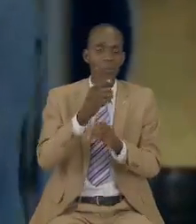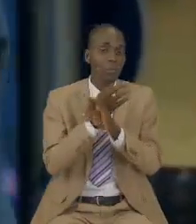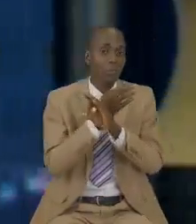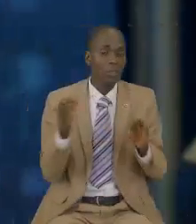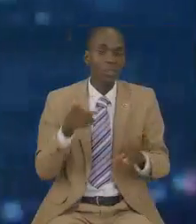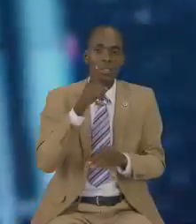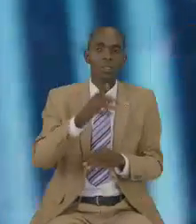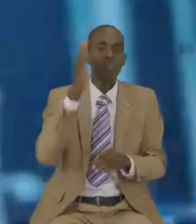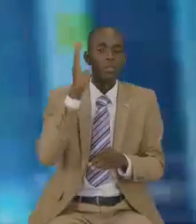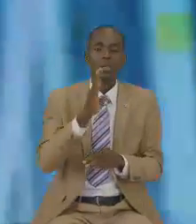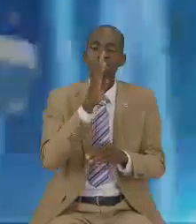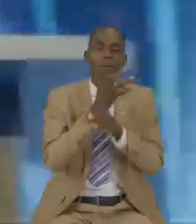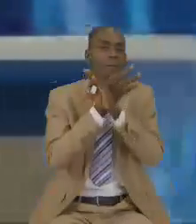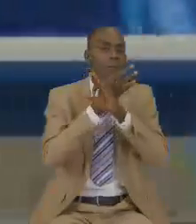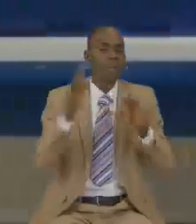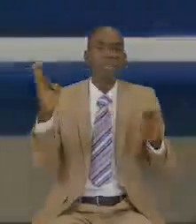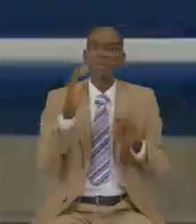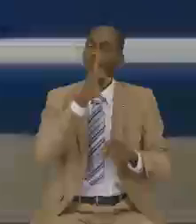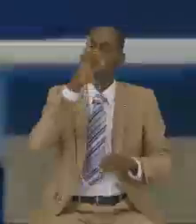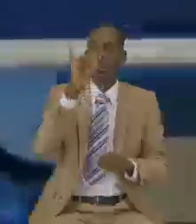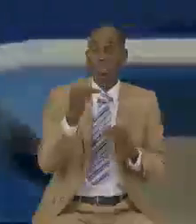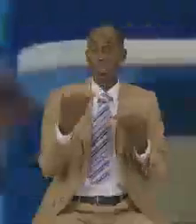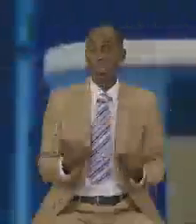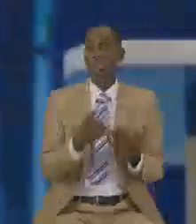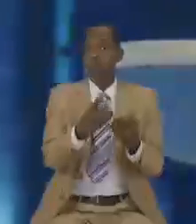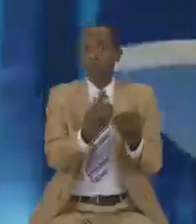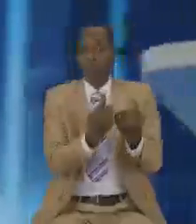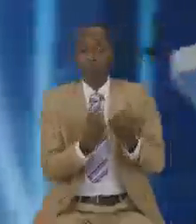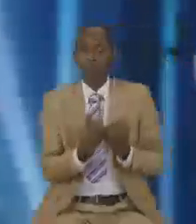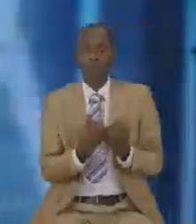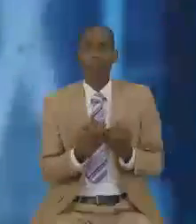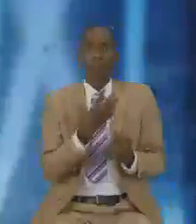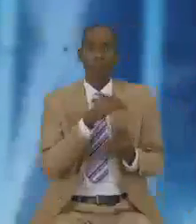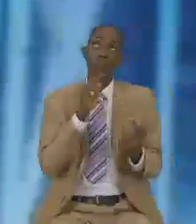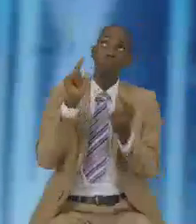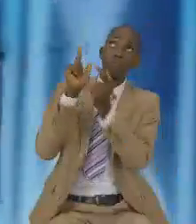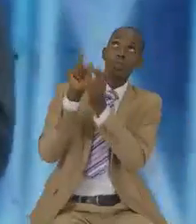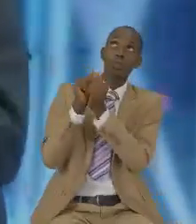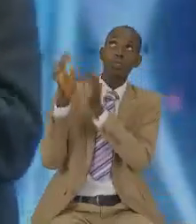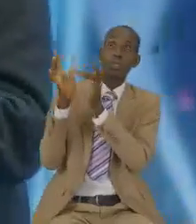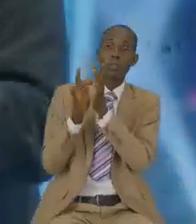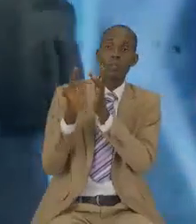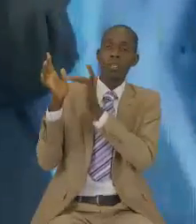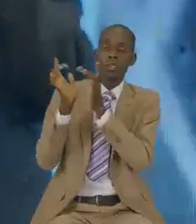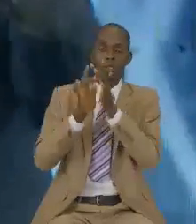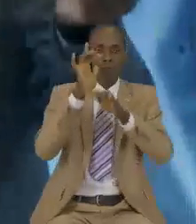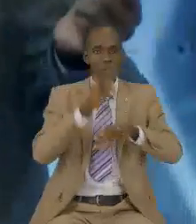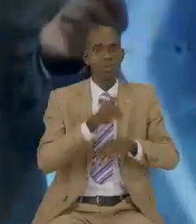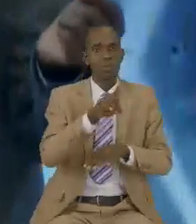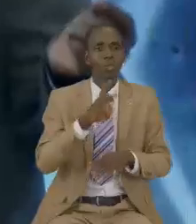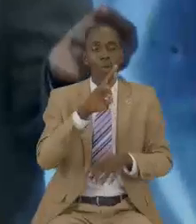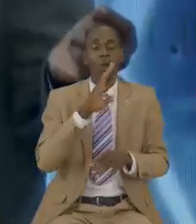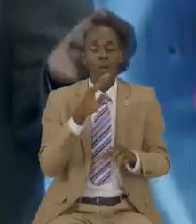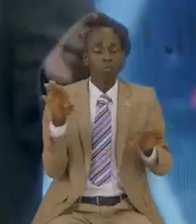be free indeed. Now you come and he touches you. If you are blindfolded, he removes